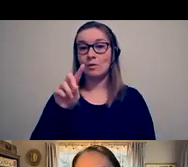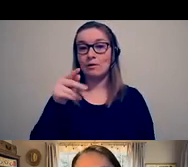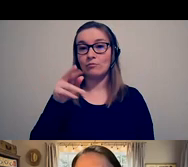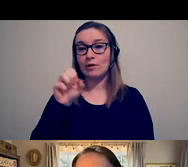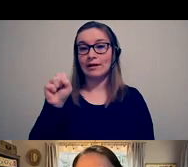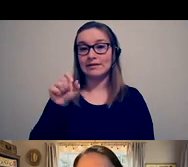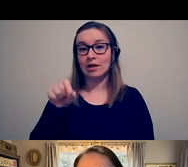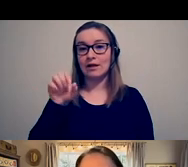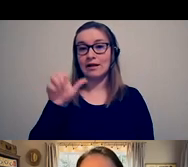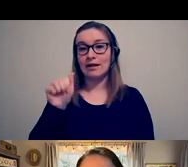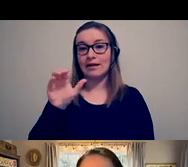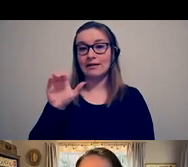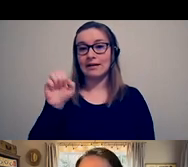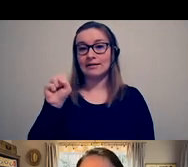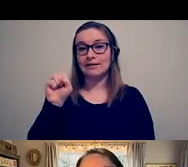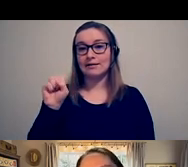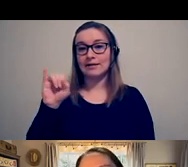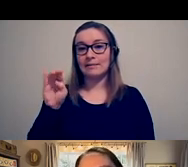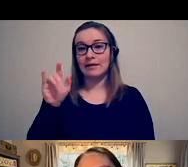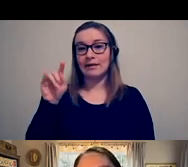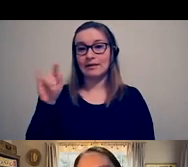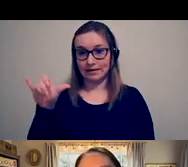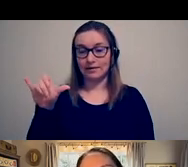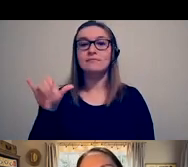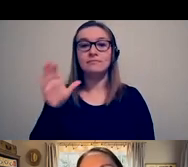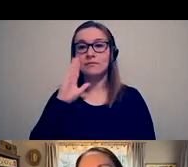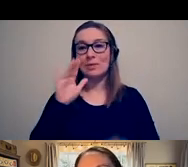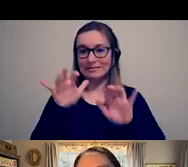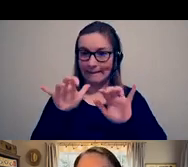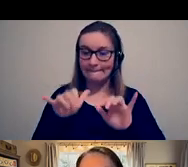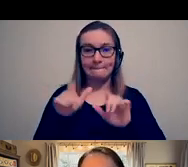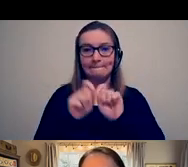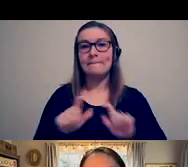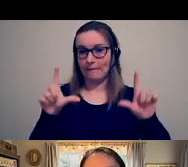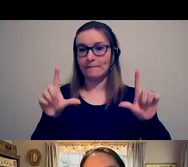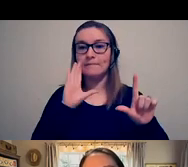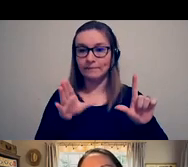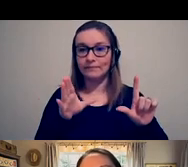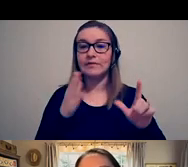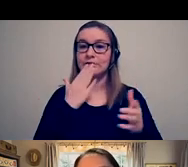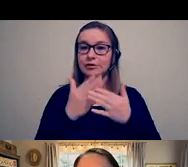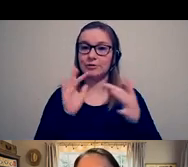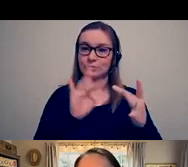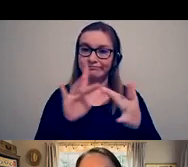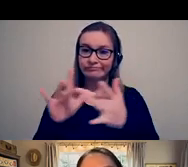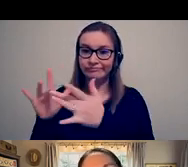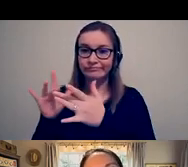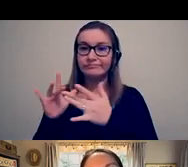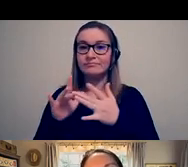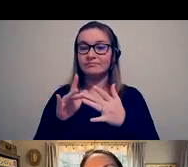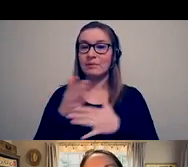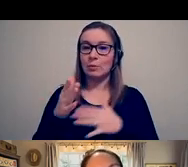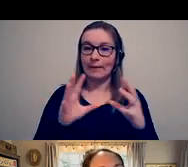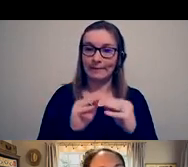WordPress.accessibility. If you're on Facebook, you can just look for WordPress accessibility, will come up. It's a good way to connect in between meetups and speak with people